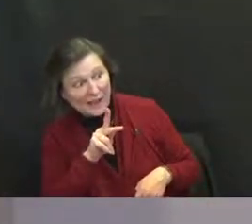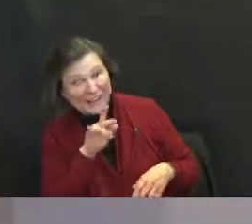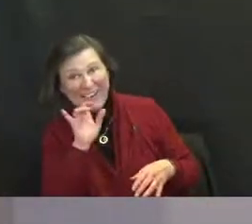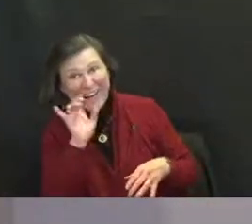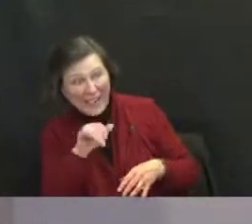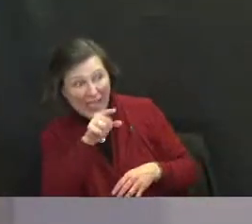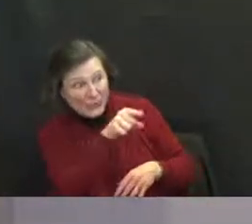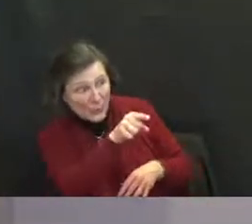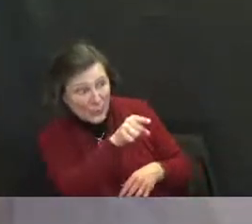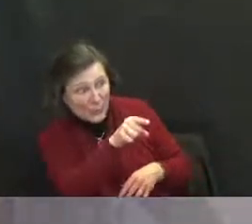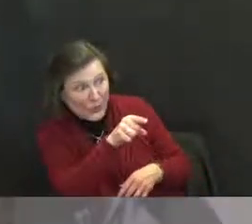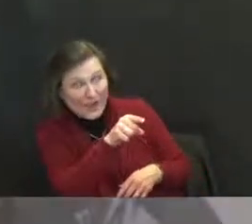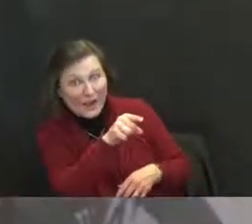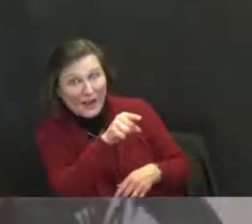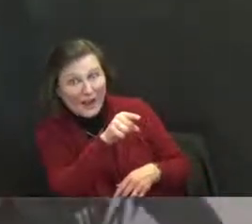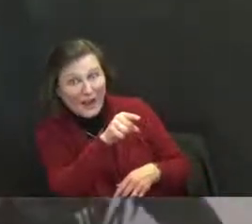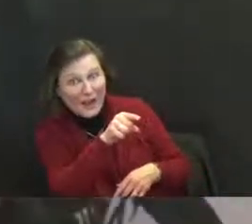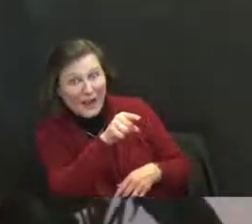that you?"